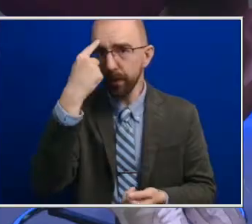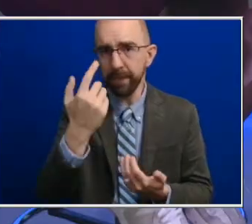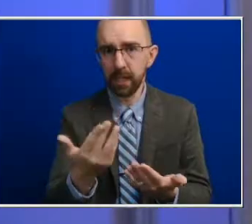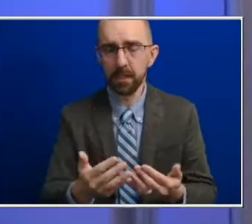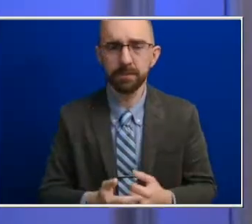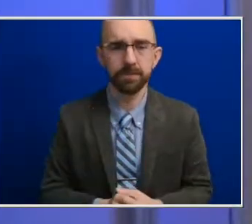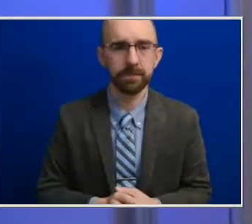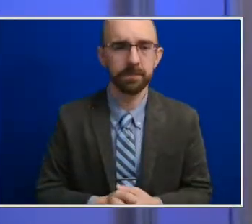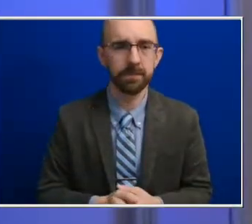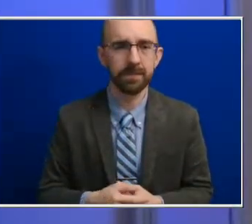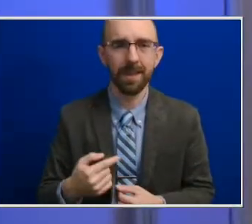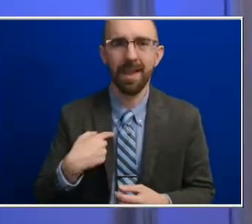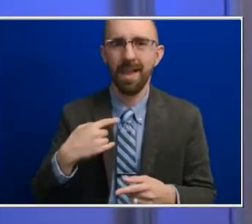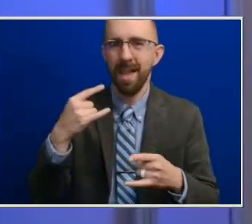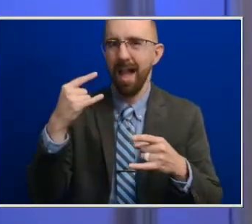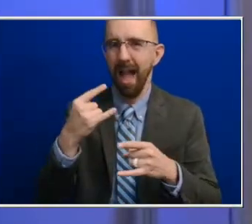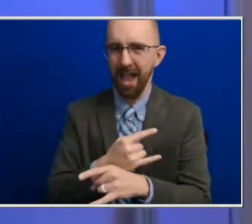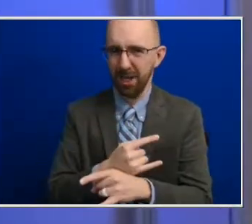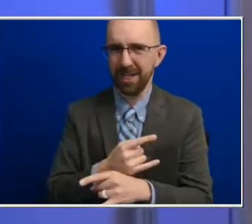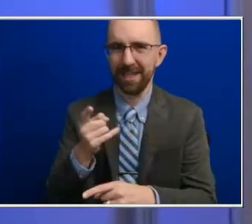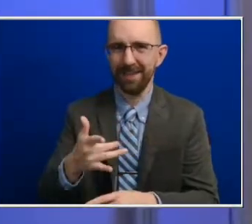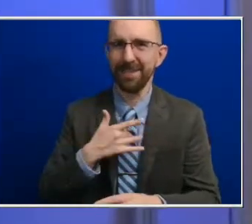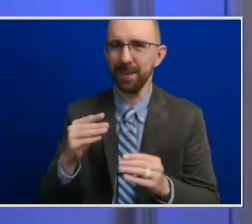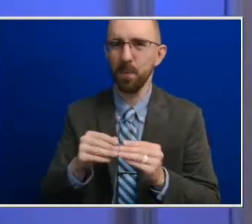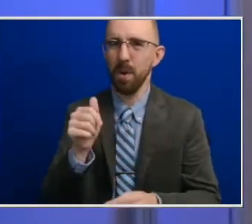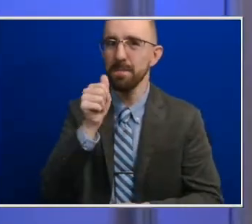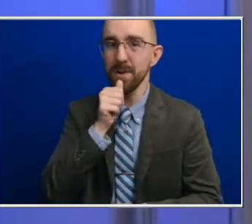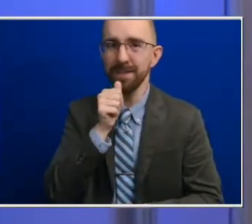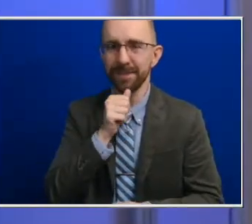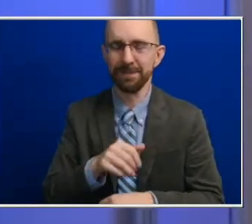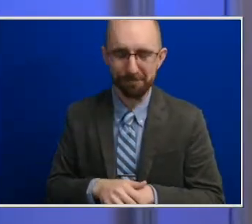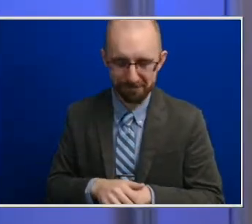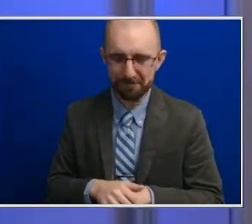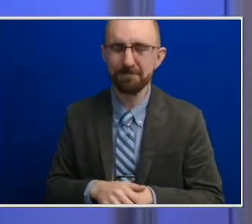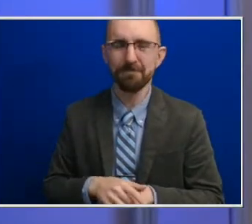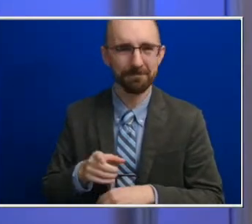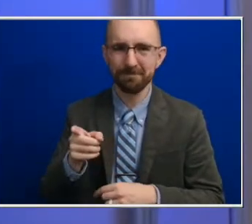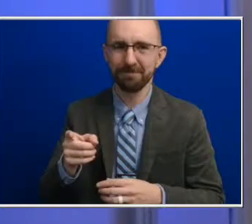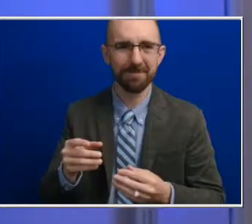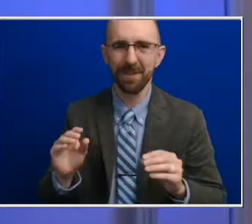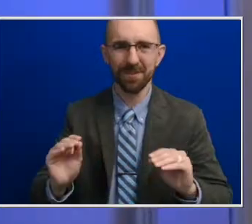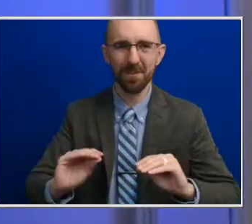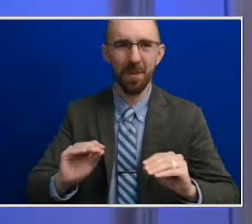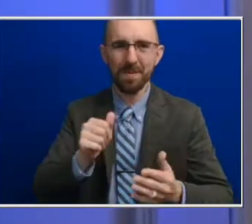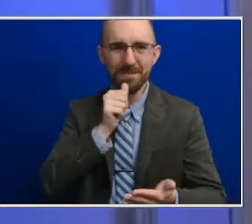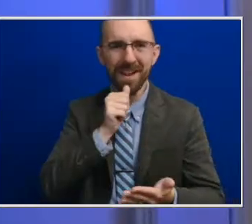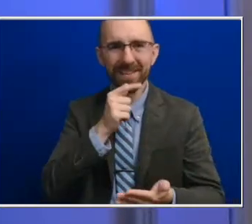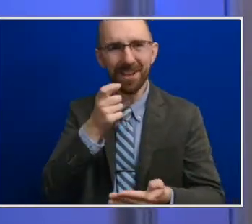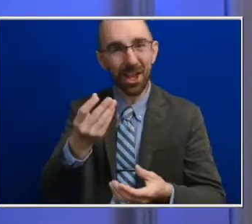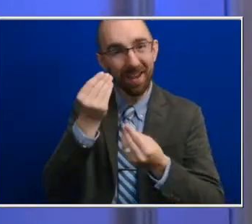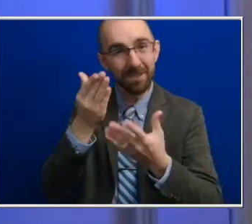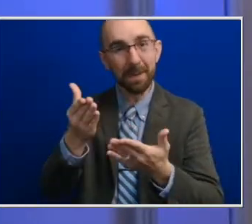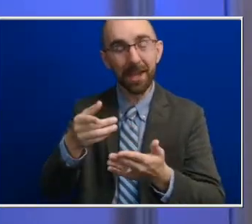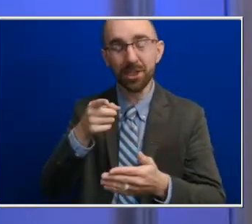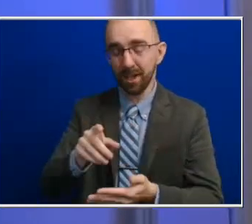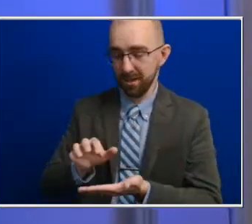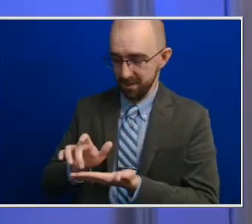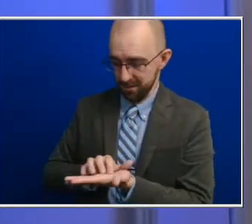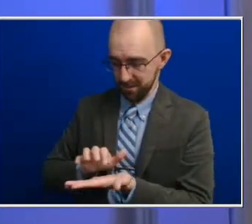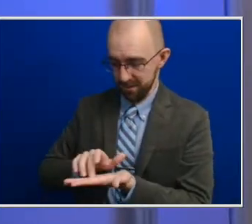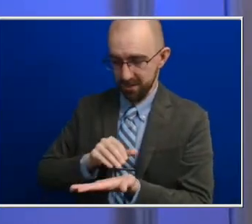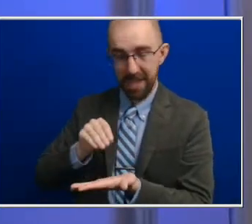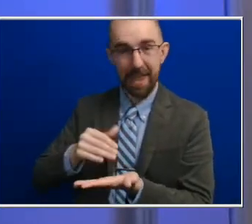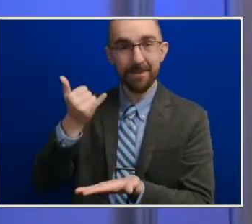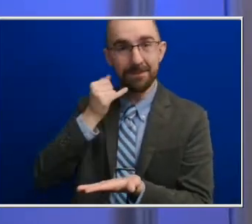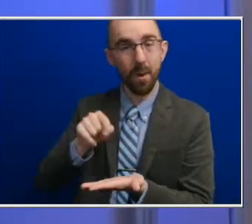is not lost. She said it feels more private. And she's absolutely lost privacy because now her information that she has spoken into her phone is